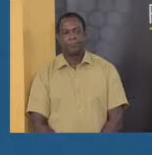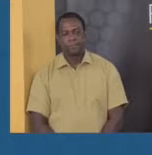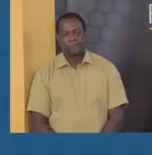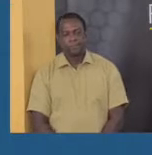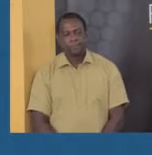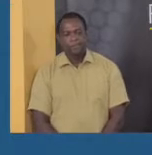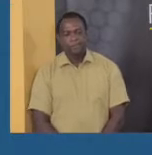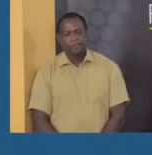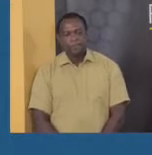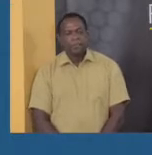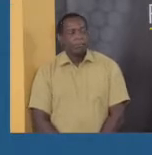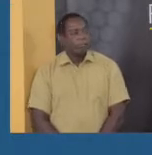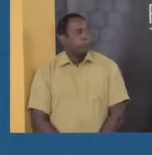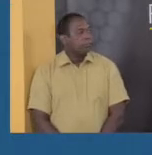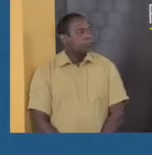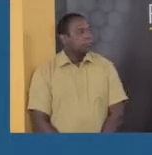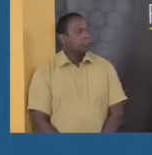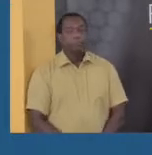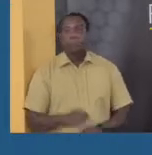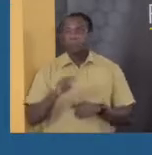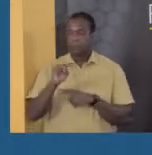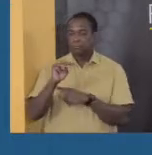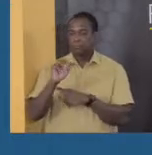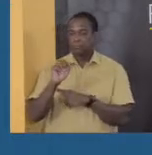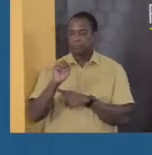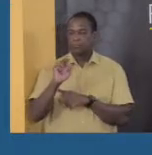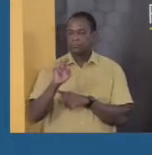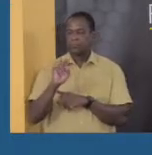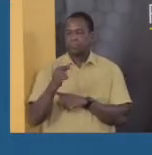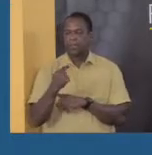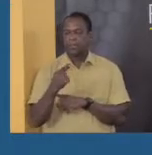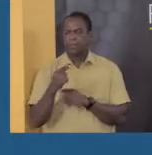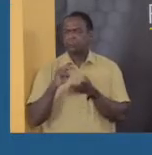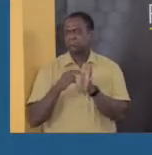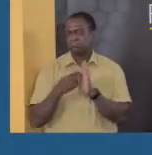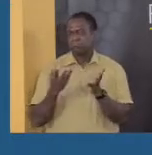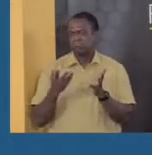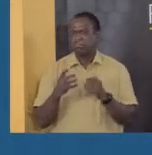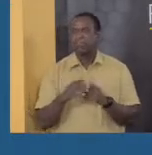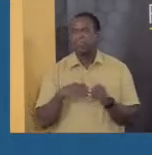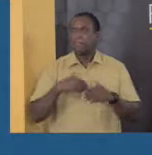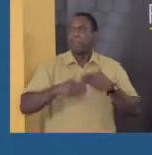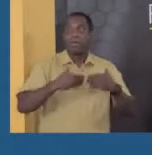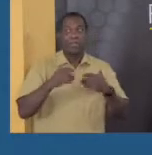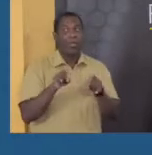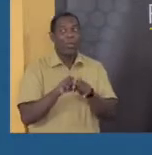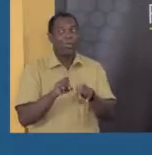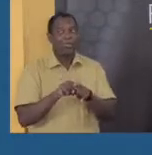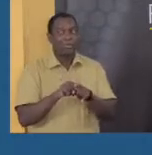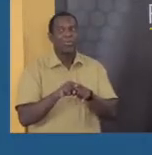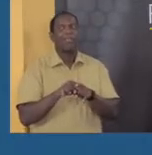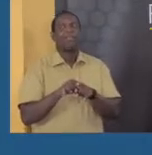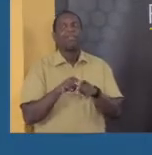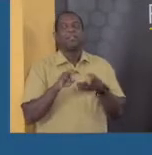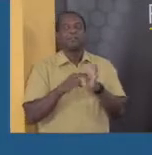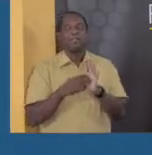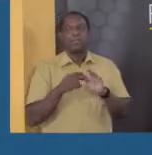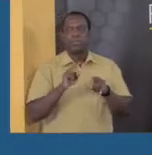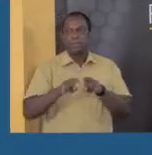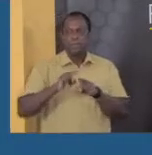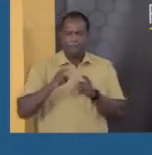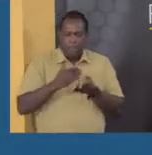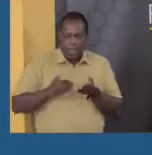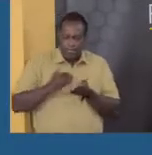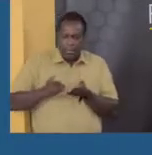basically, the marking is where you, it's a process where you line all the pattern